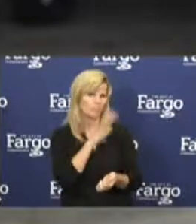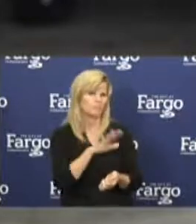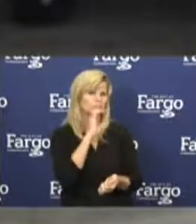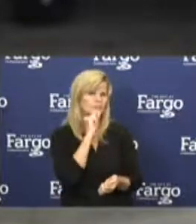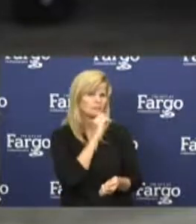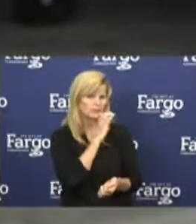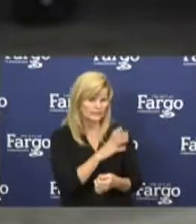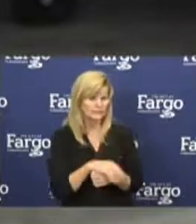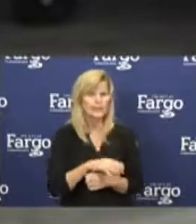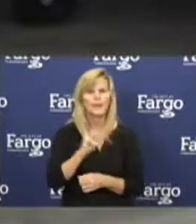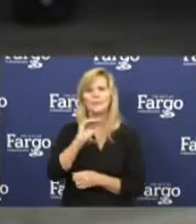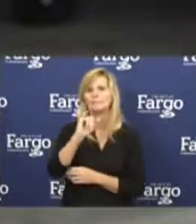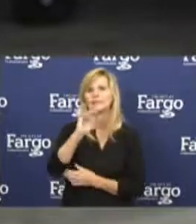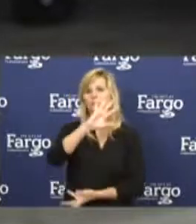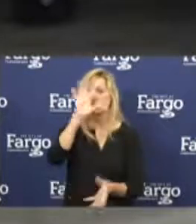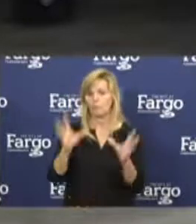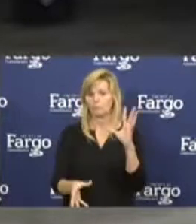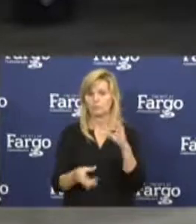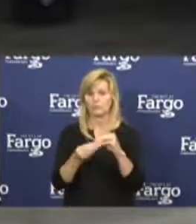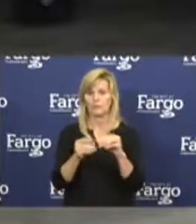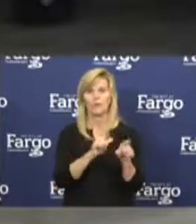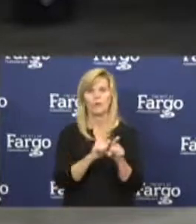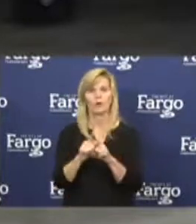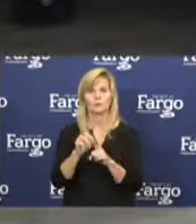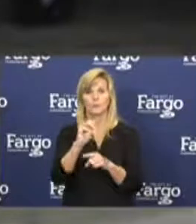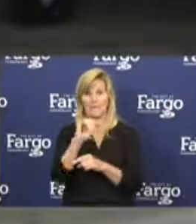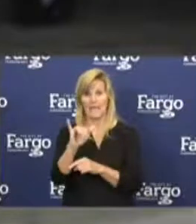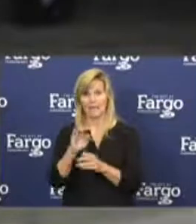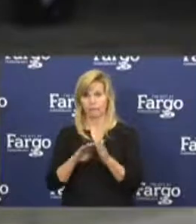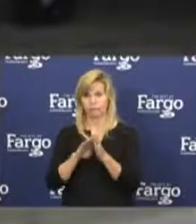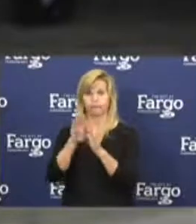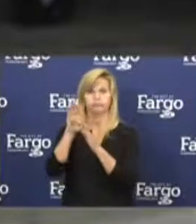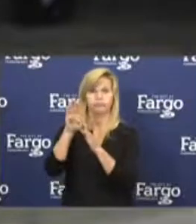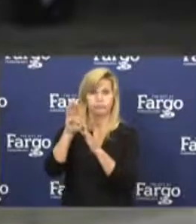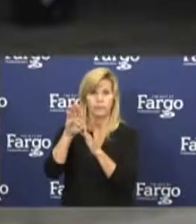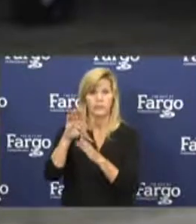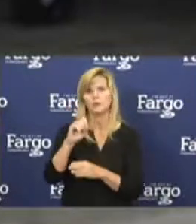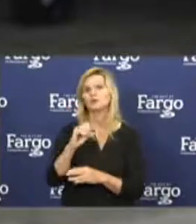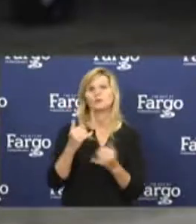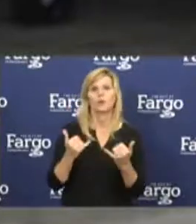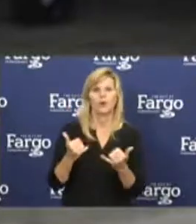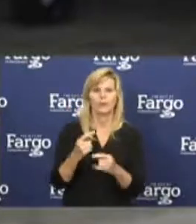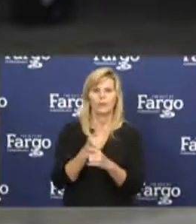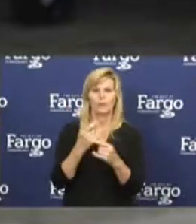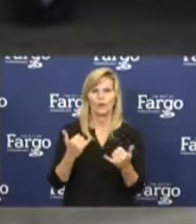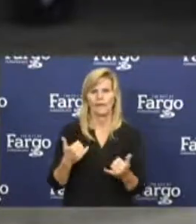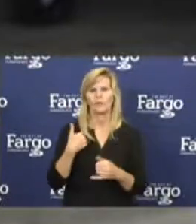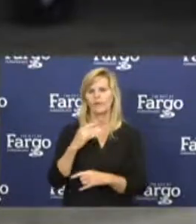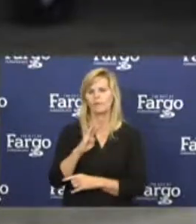as a whole, they also had a peak in May. And so currently right now they have